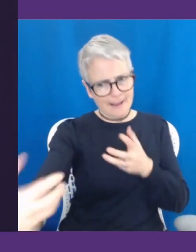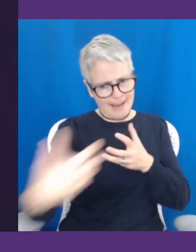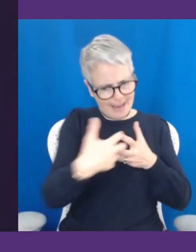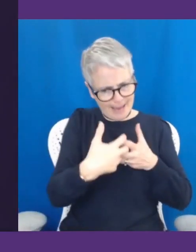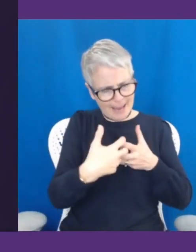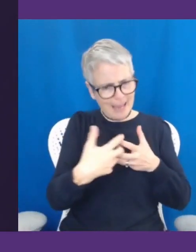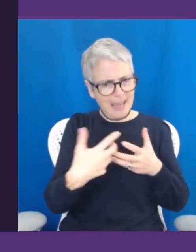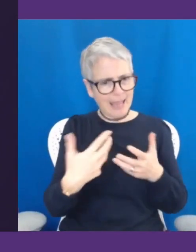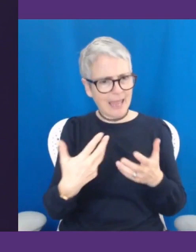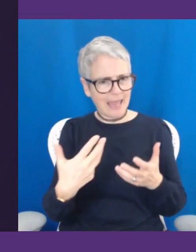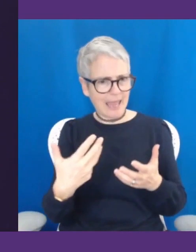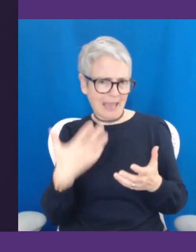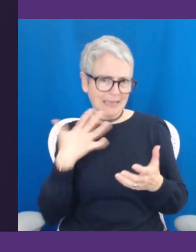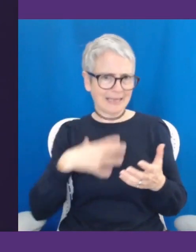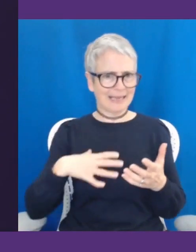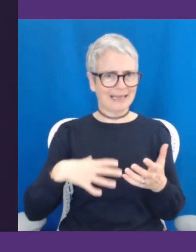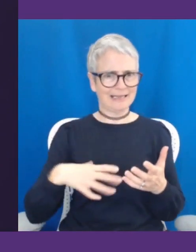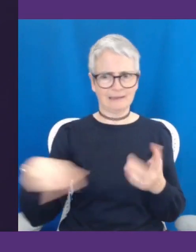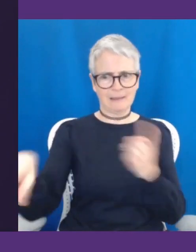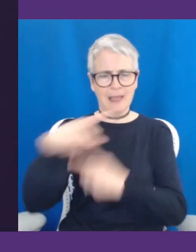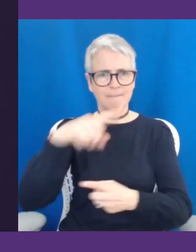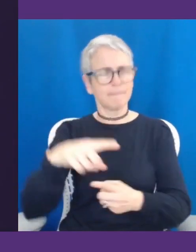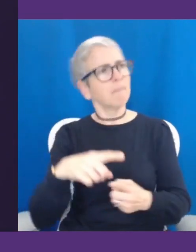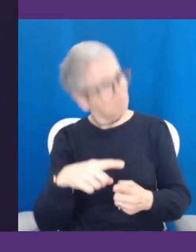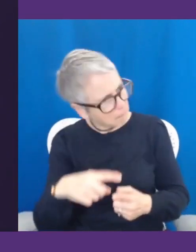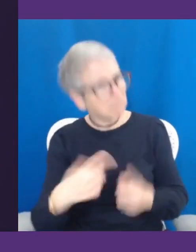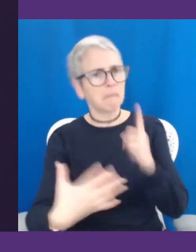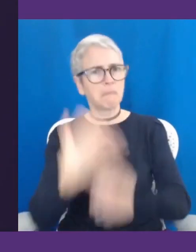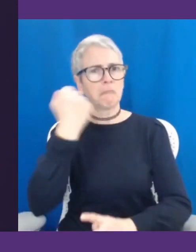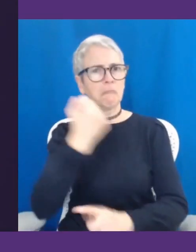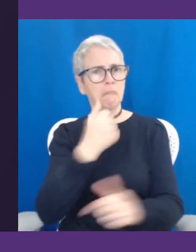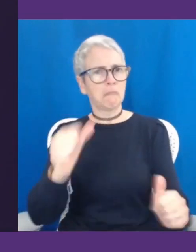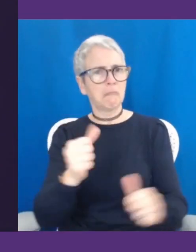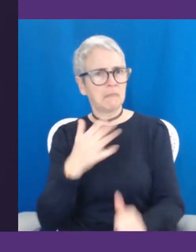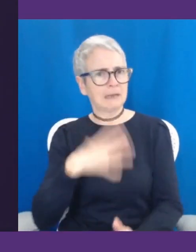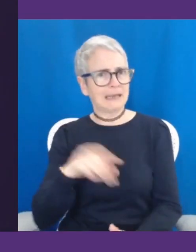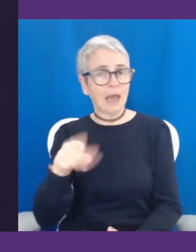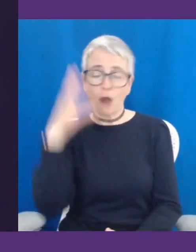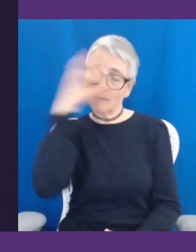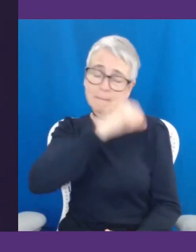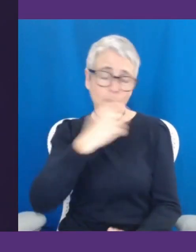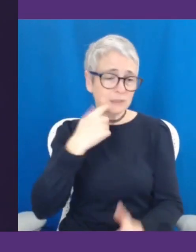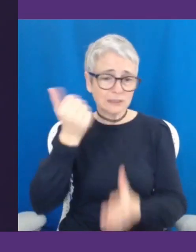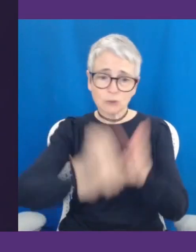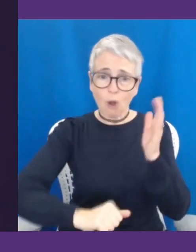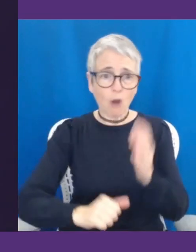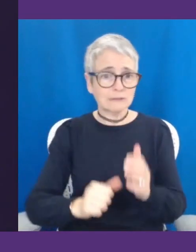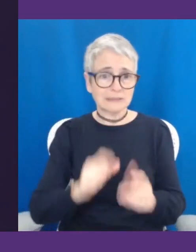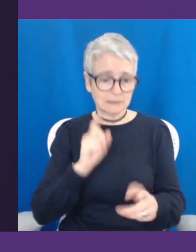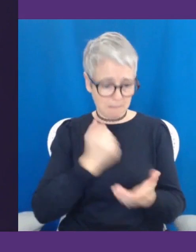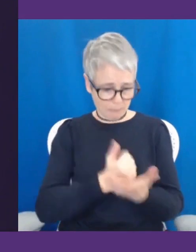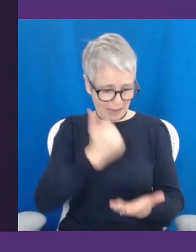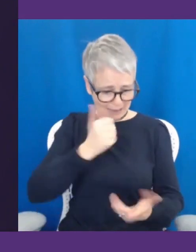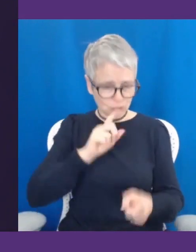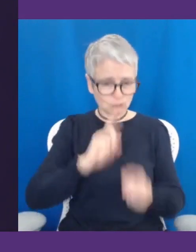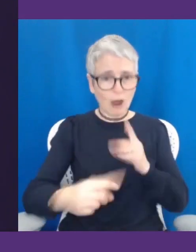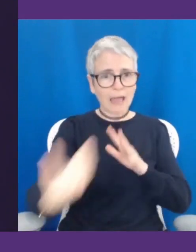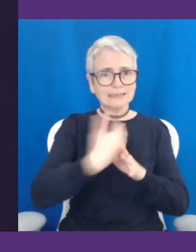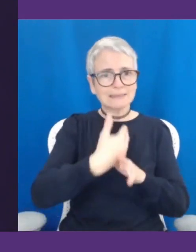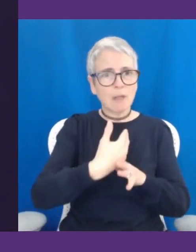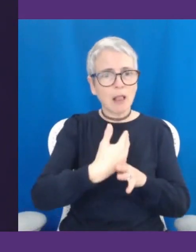as the technology, right? I remember when we first started doing these things and trying to make the bank accessible, the questions I used to get